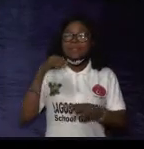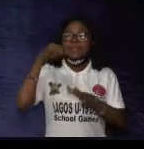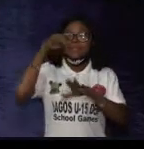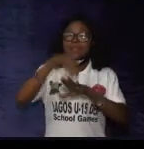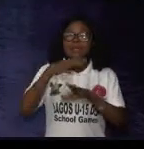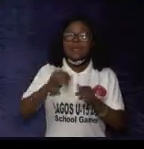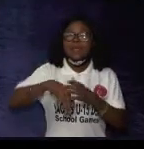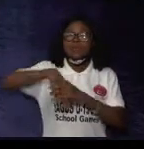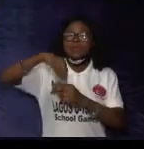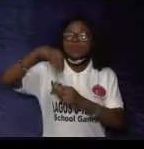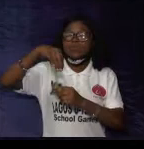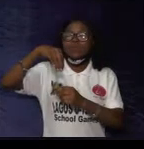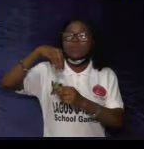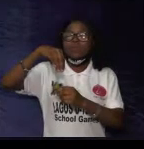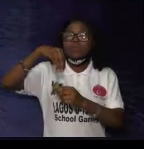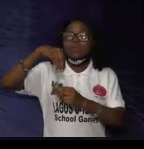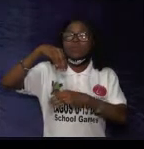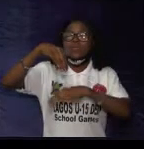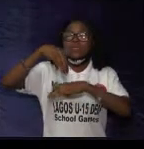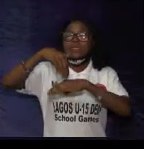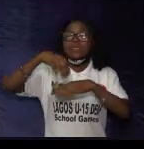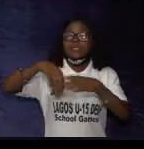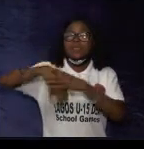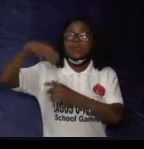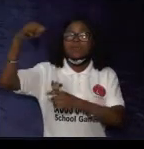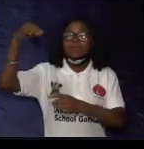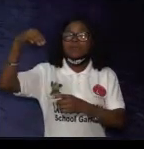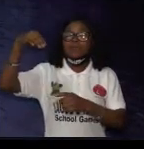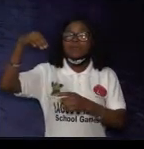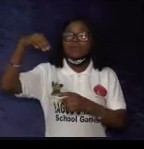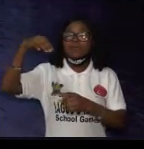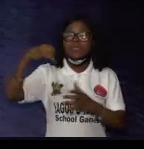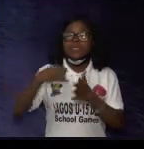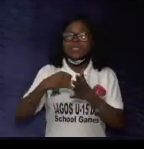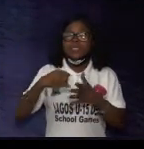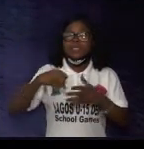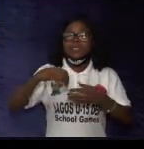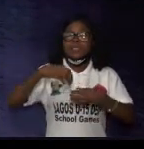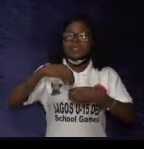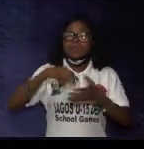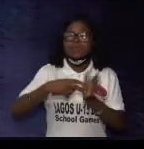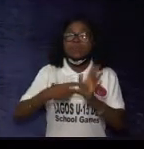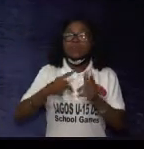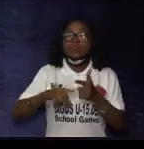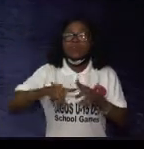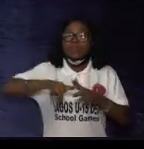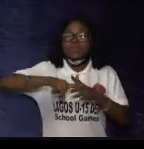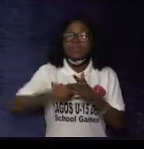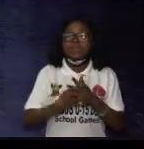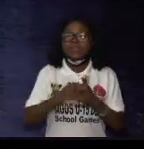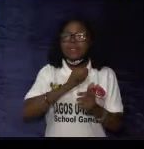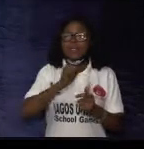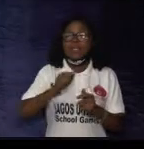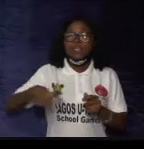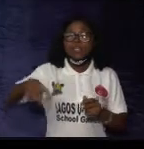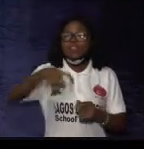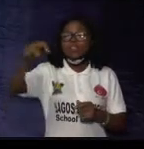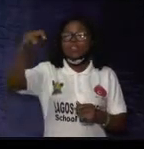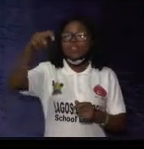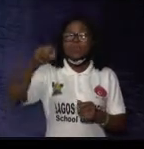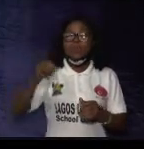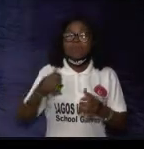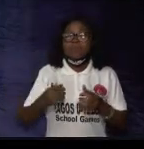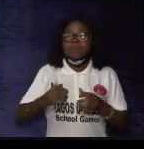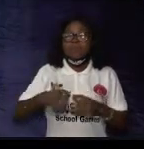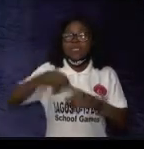Set out. Let's cross it together. Set out. It means to start a journey, especially